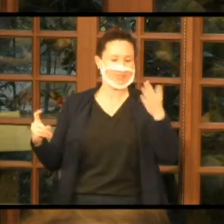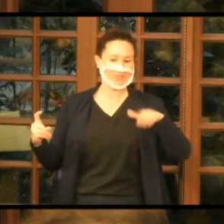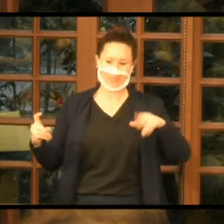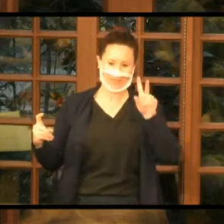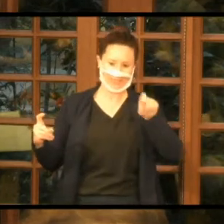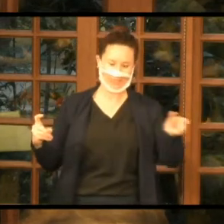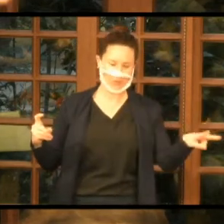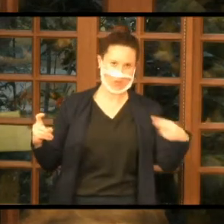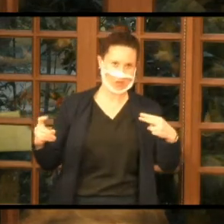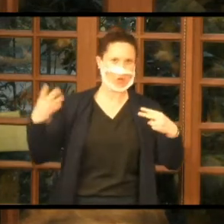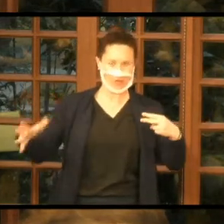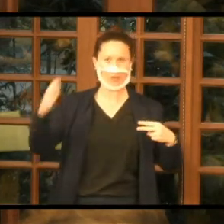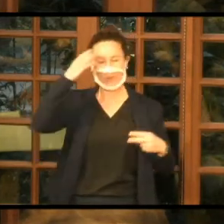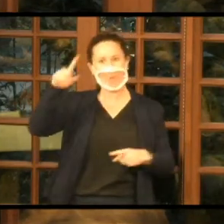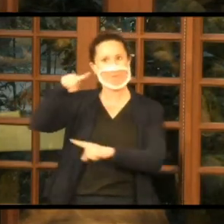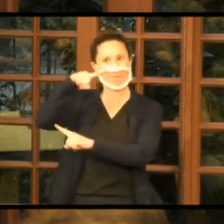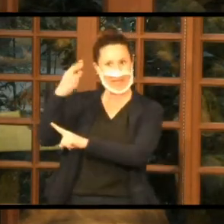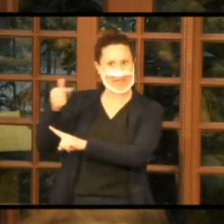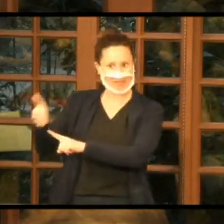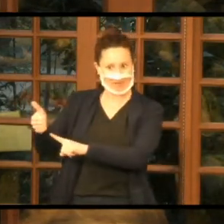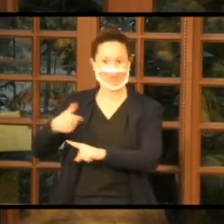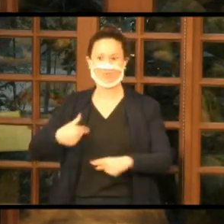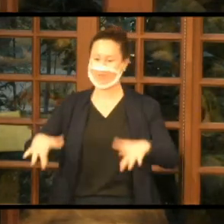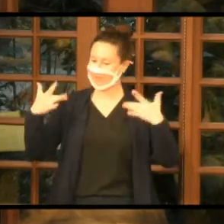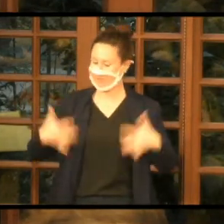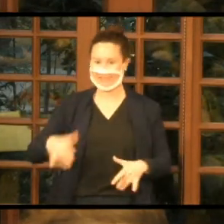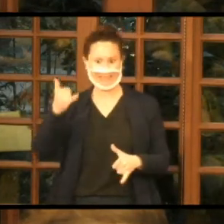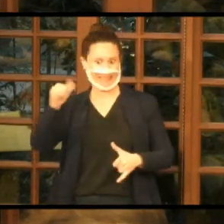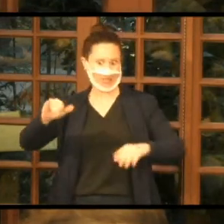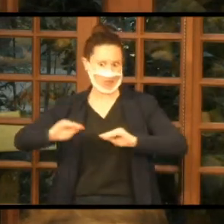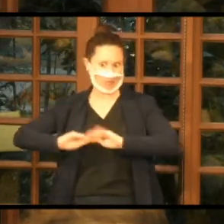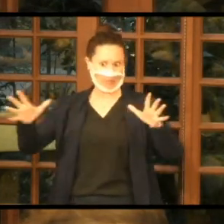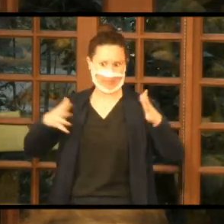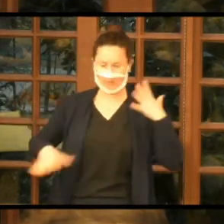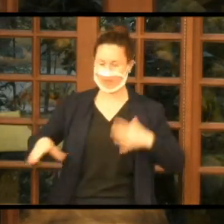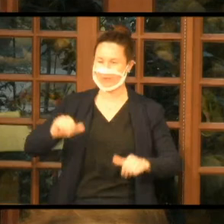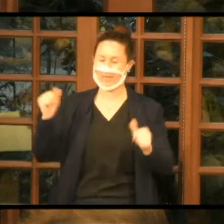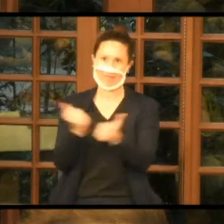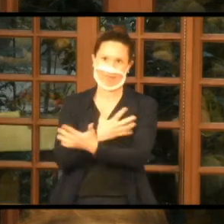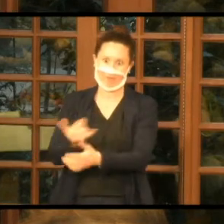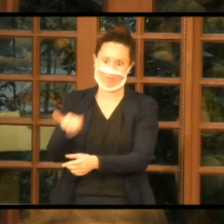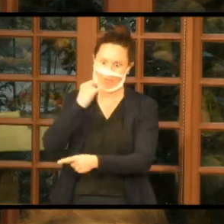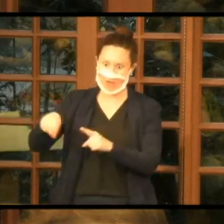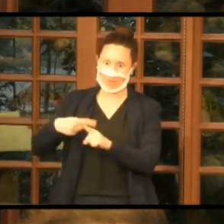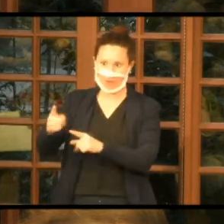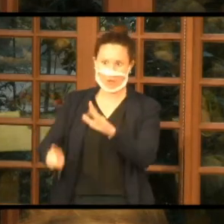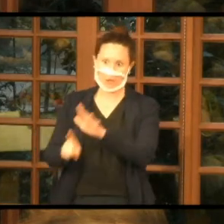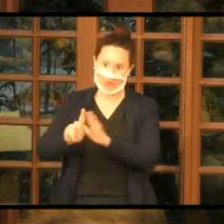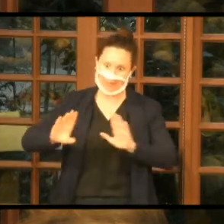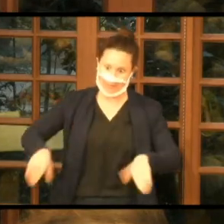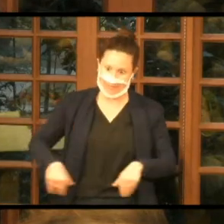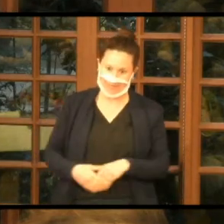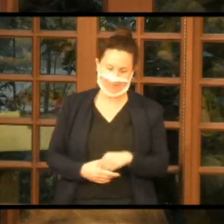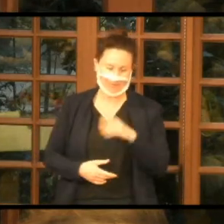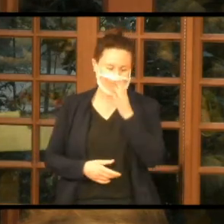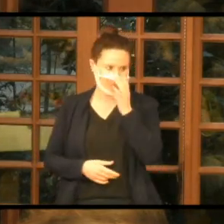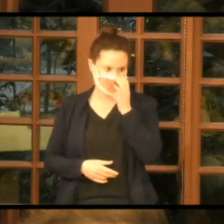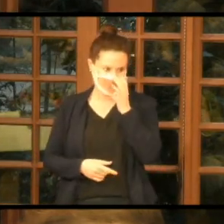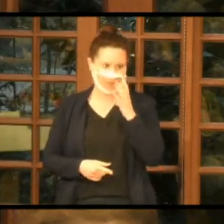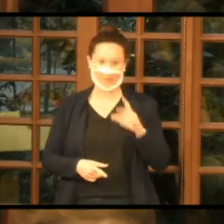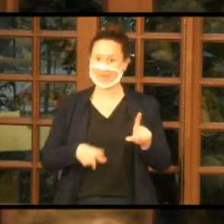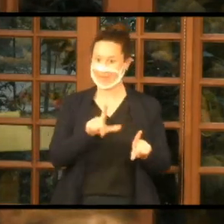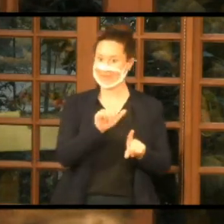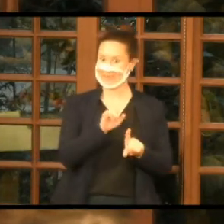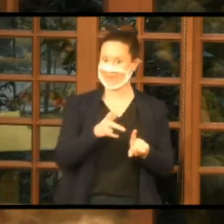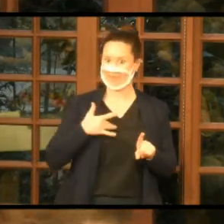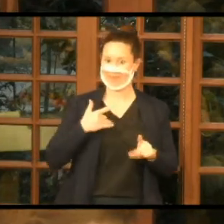head, Black and wearing something skimpy and bright yellow, all wrong for showing up late. Lizelle felt her cheeks warm